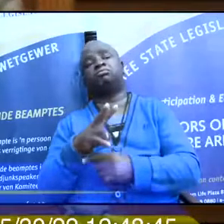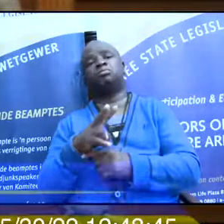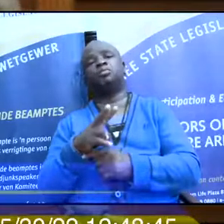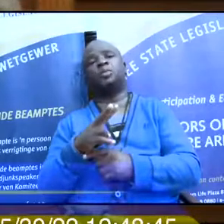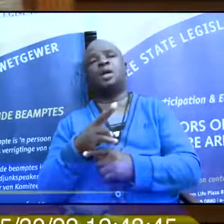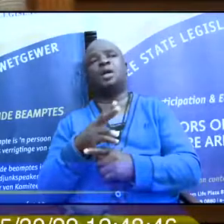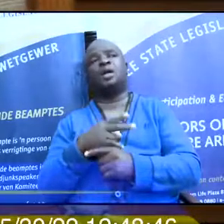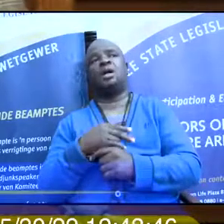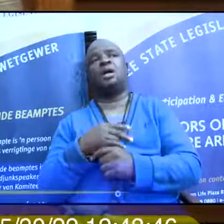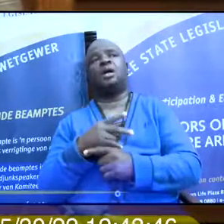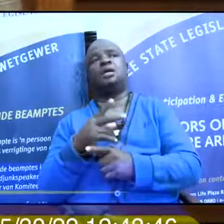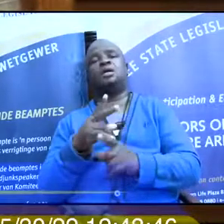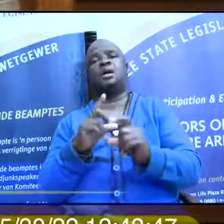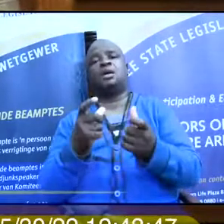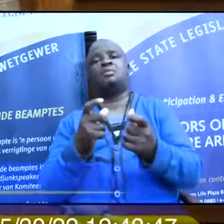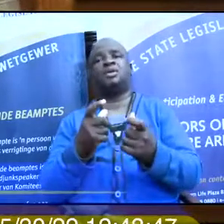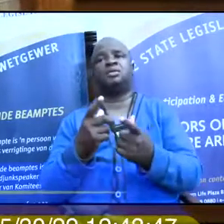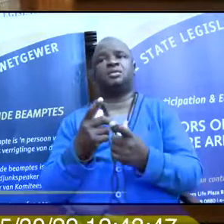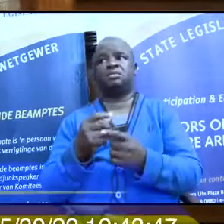conducting